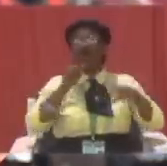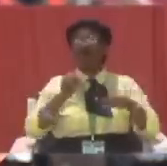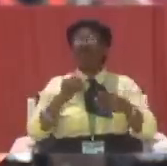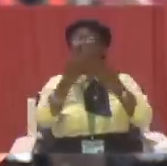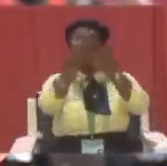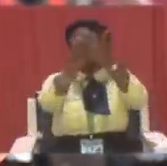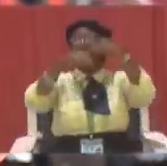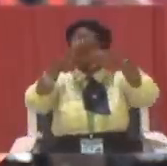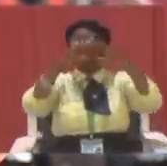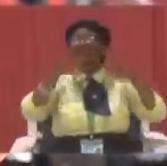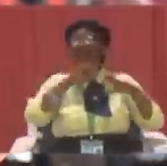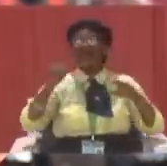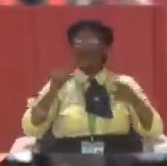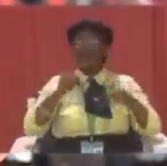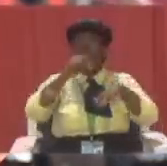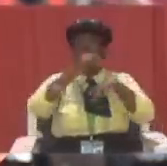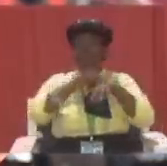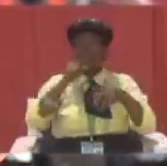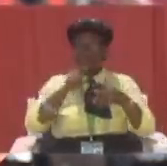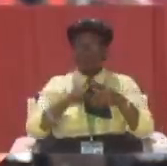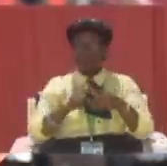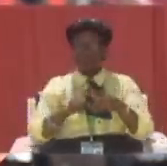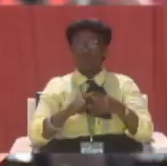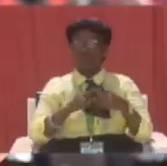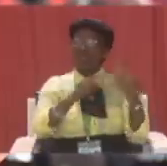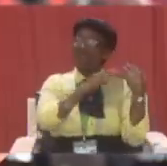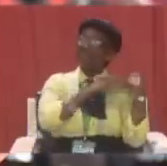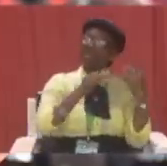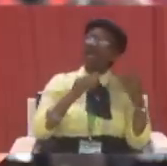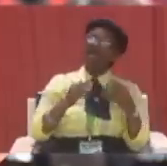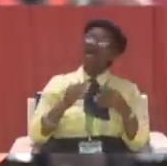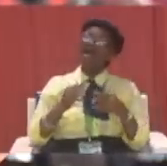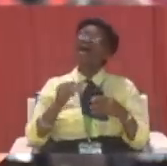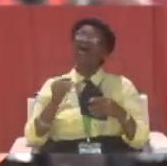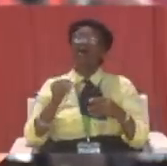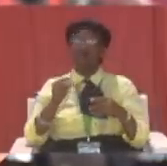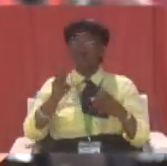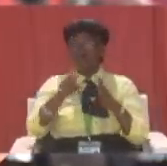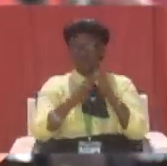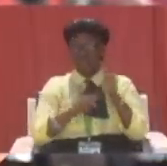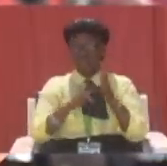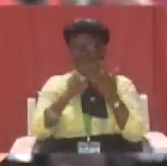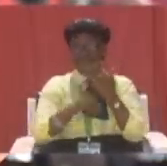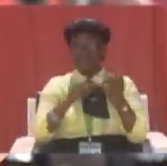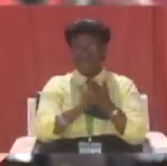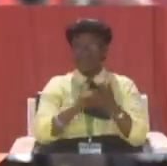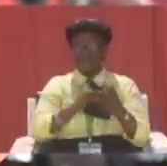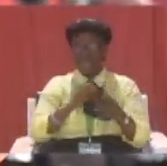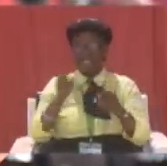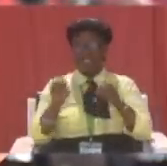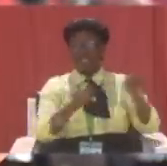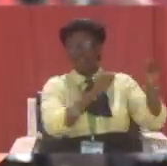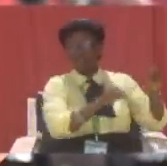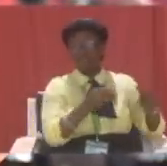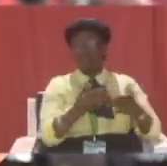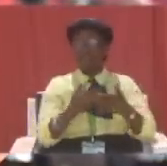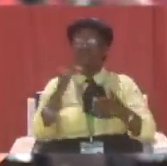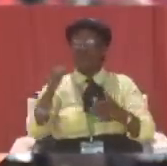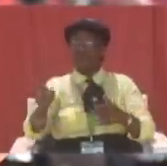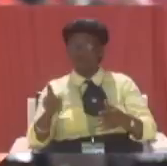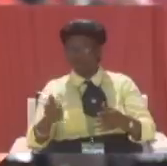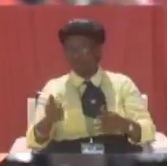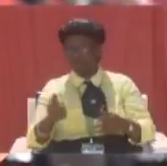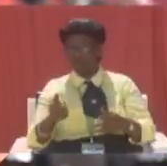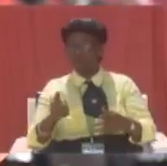bear witness that I have set before you blessings and curses, life and death. He said, choose